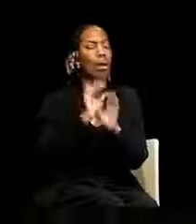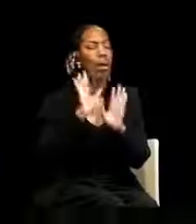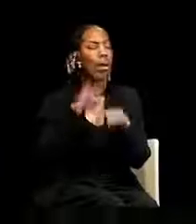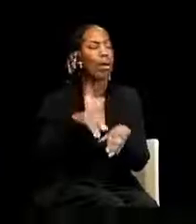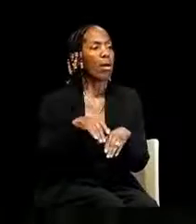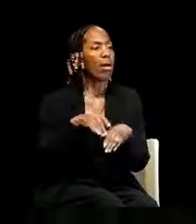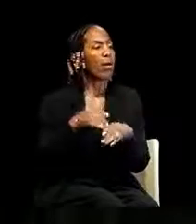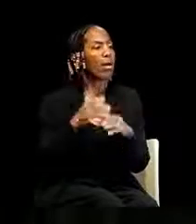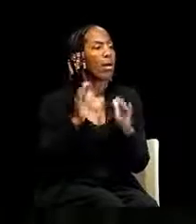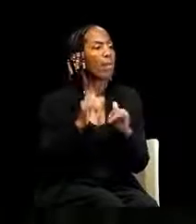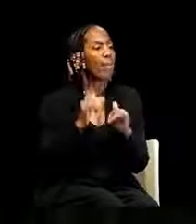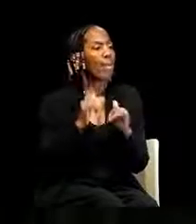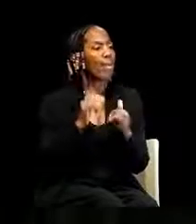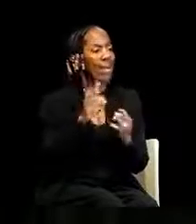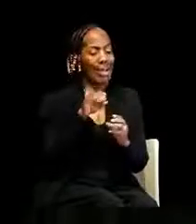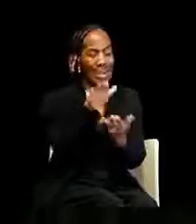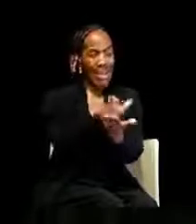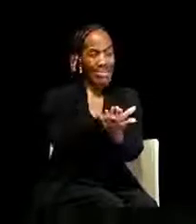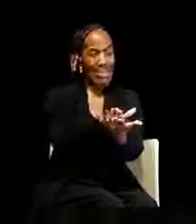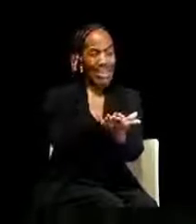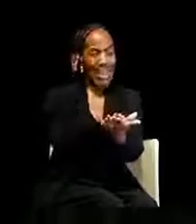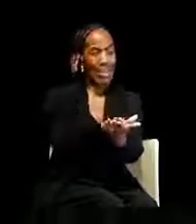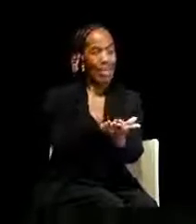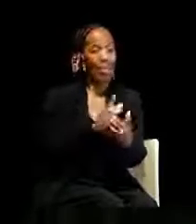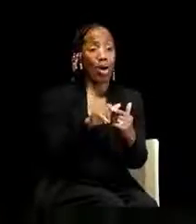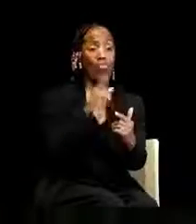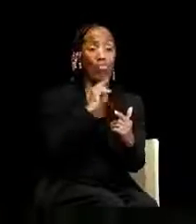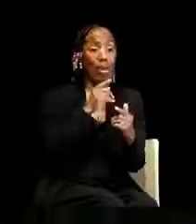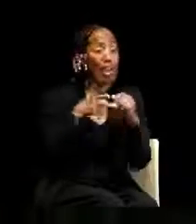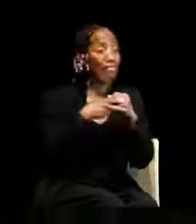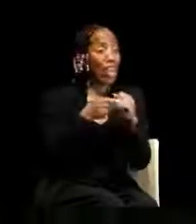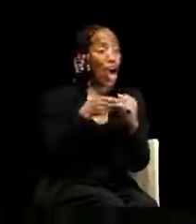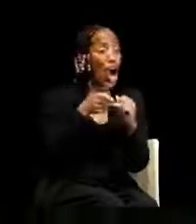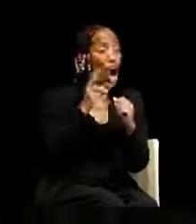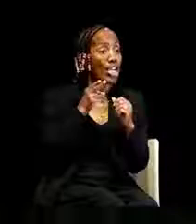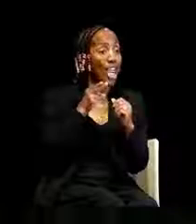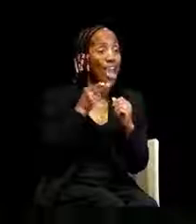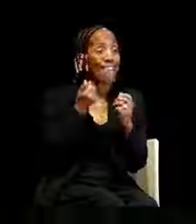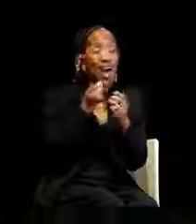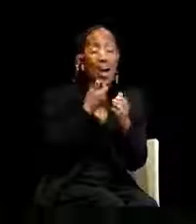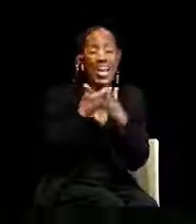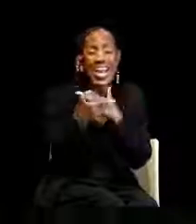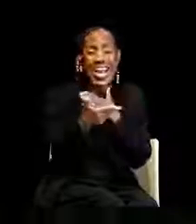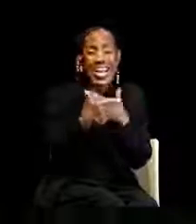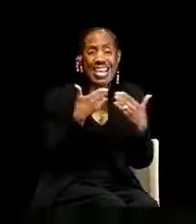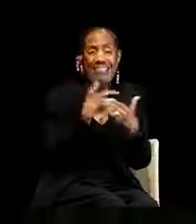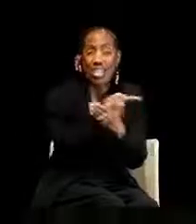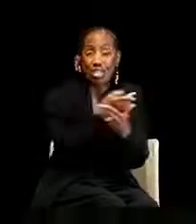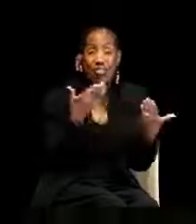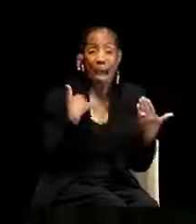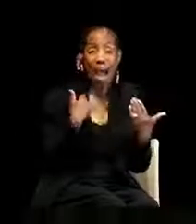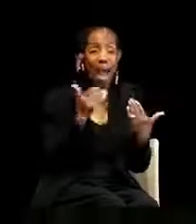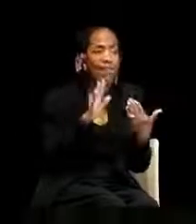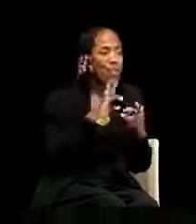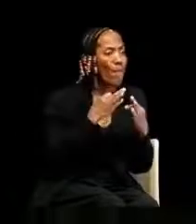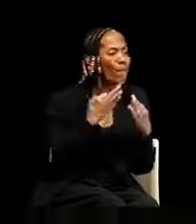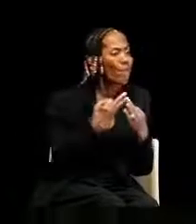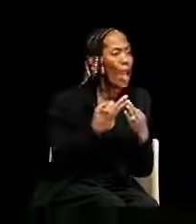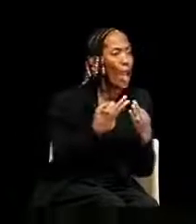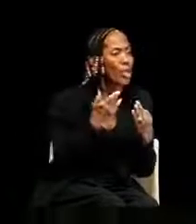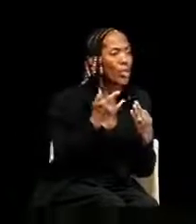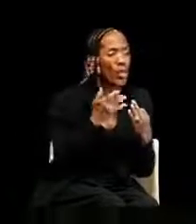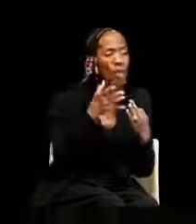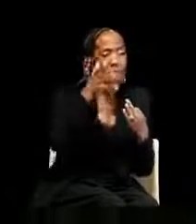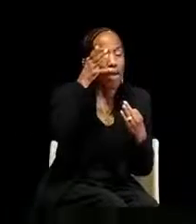or within the academy, when really the archives are any materials that you have within your family, right?